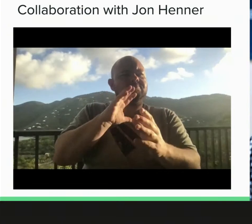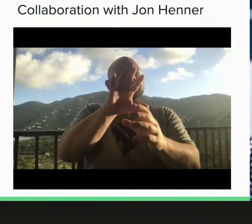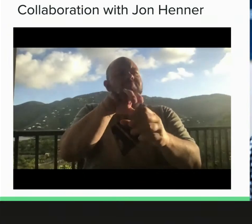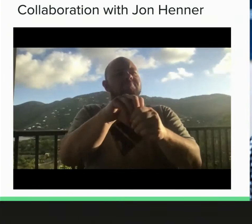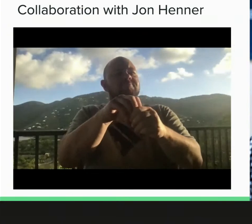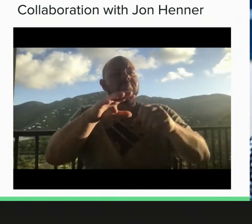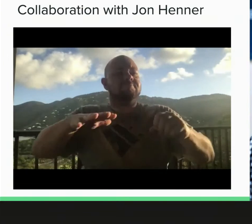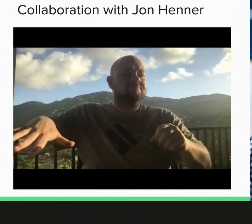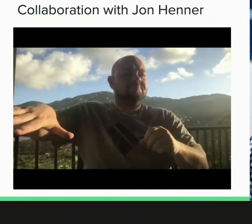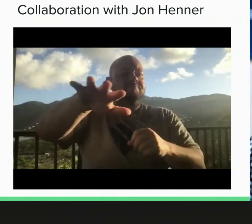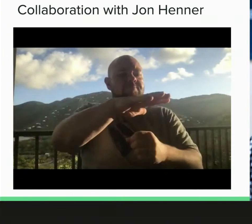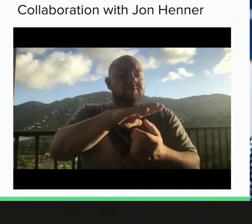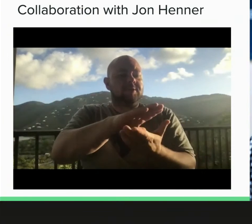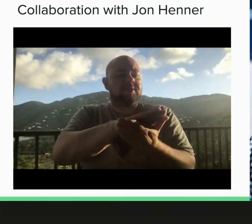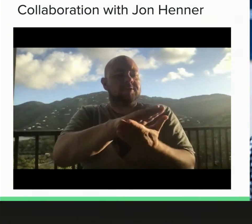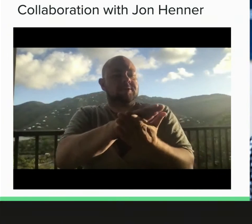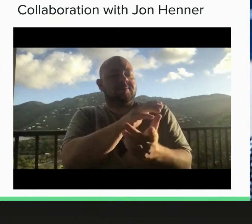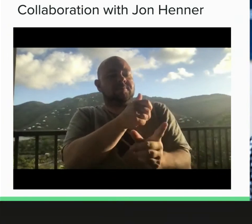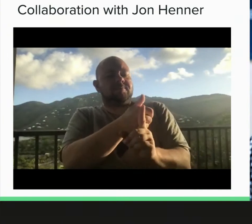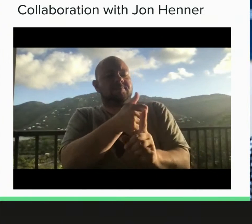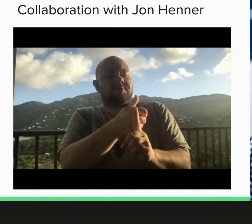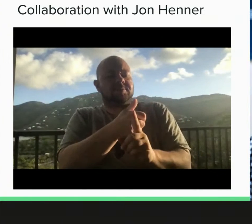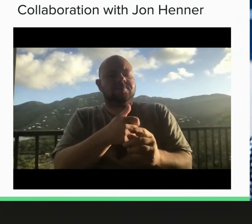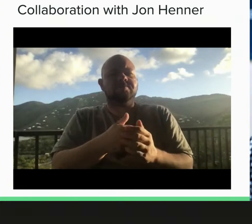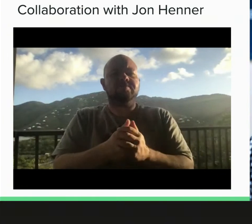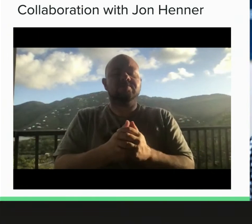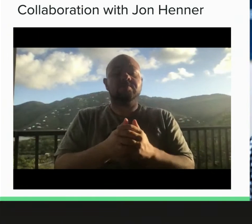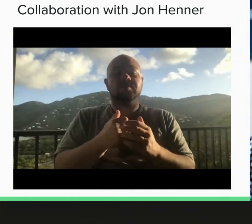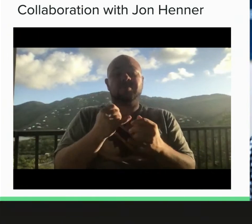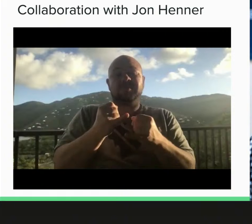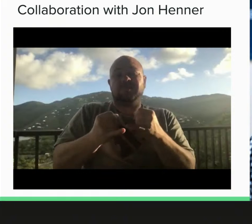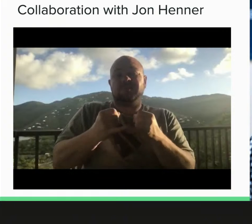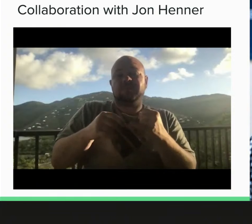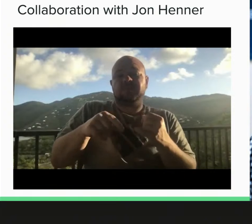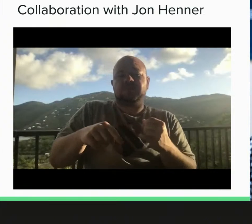deaf studies and education and how they interact.